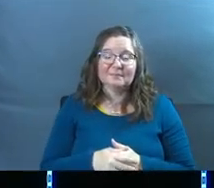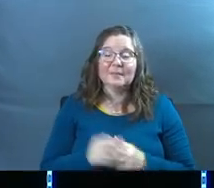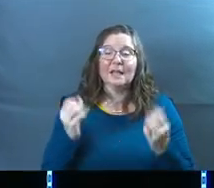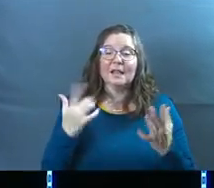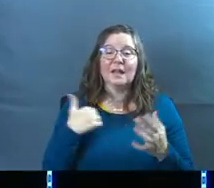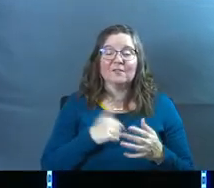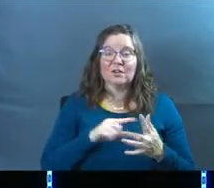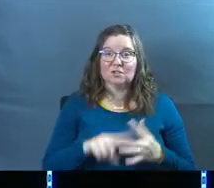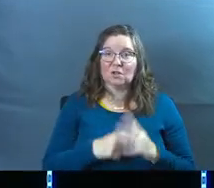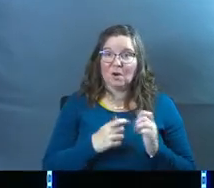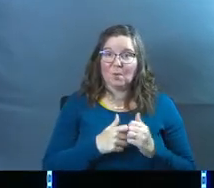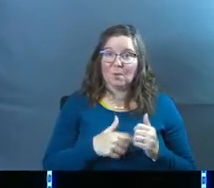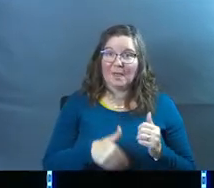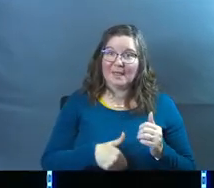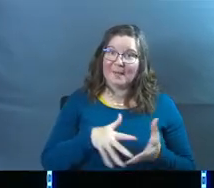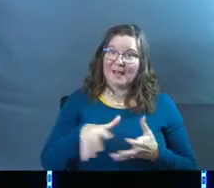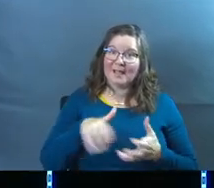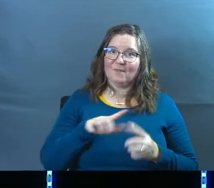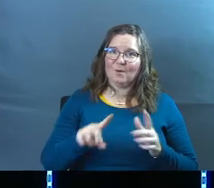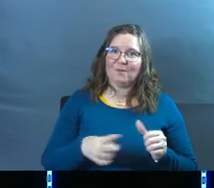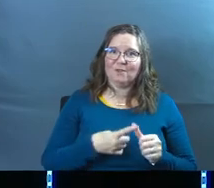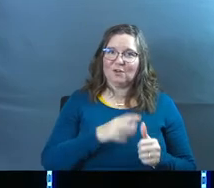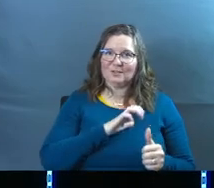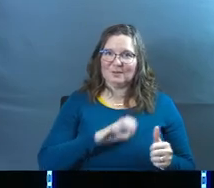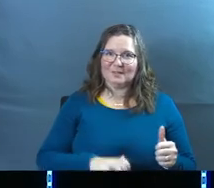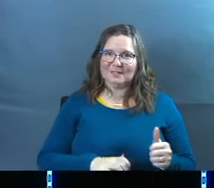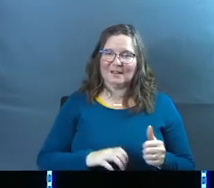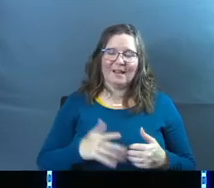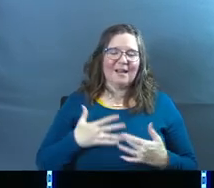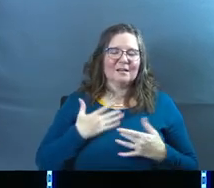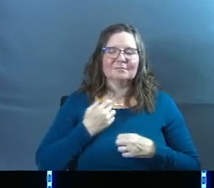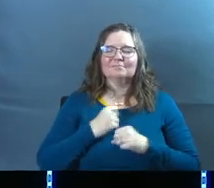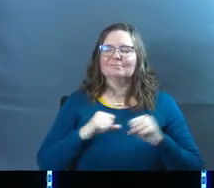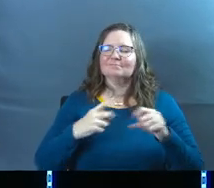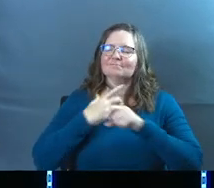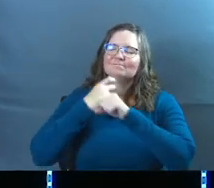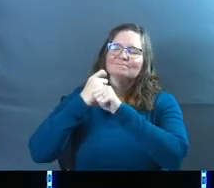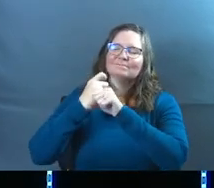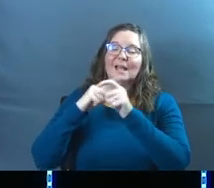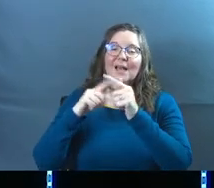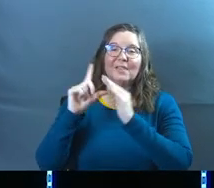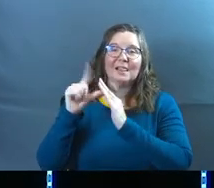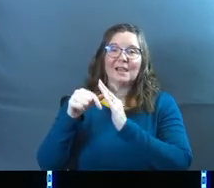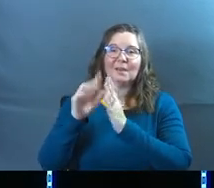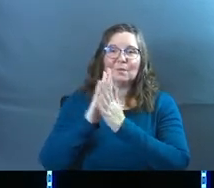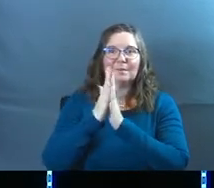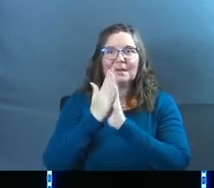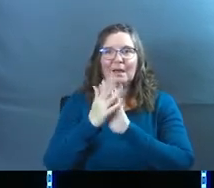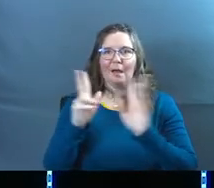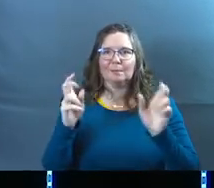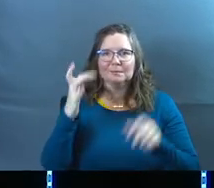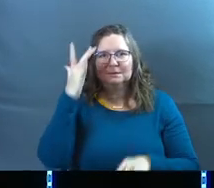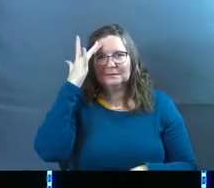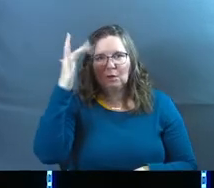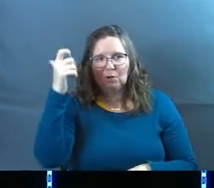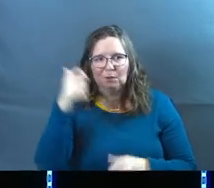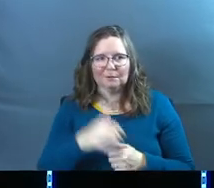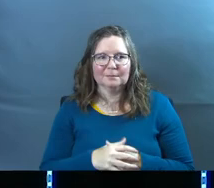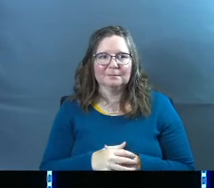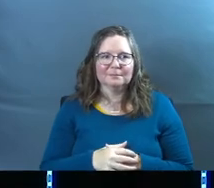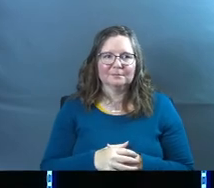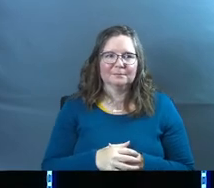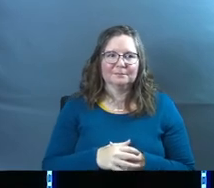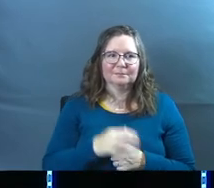And a lot of us start with the belly laugh when we're first Christians. And then we get so much smarter.